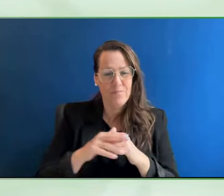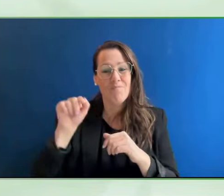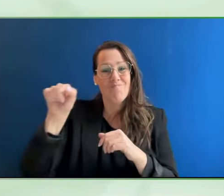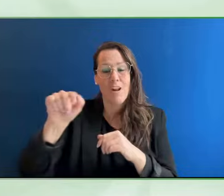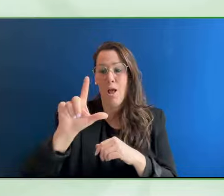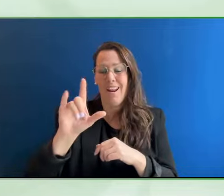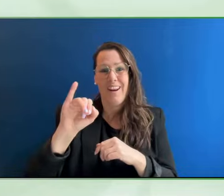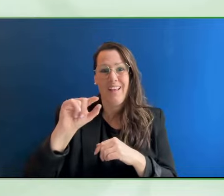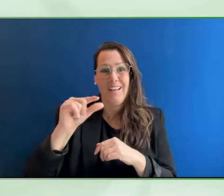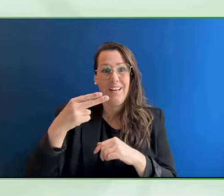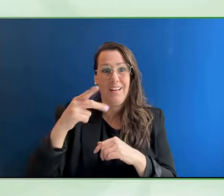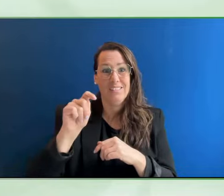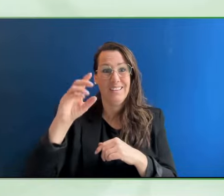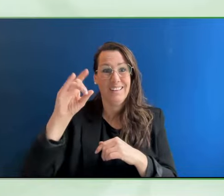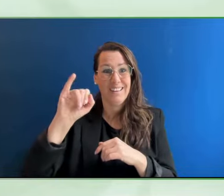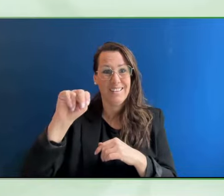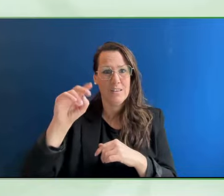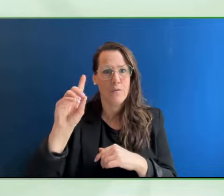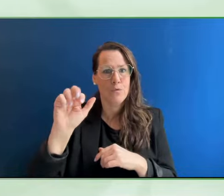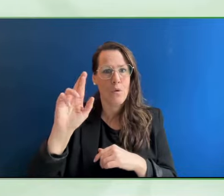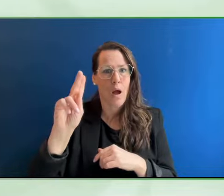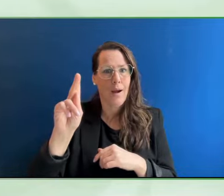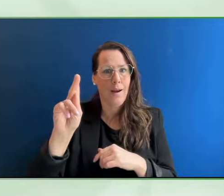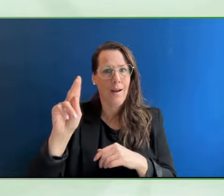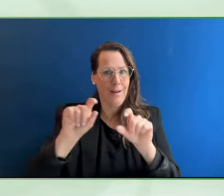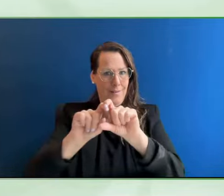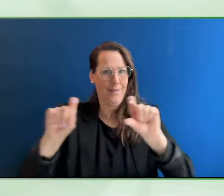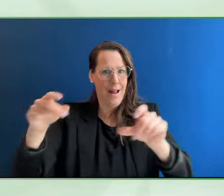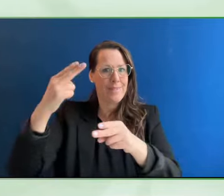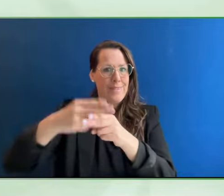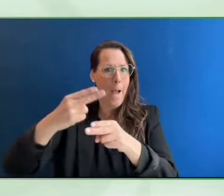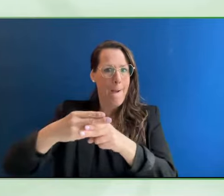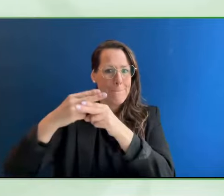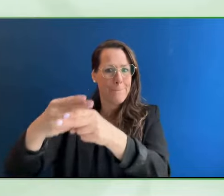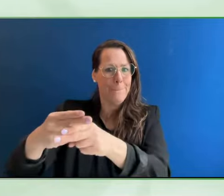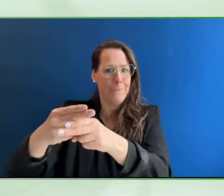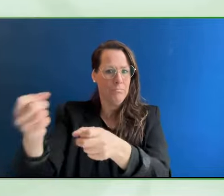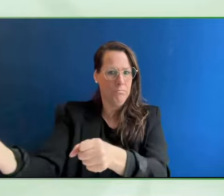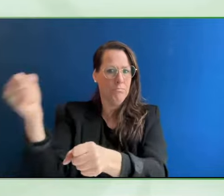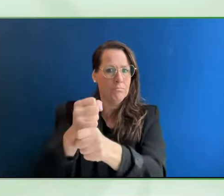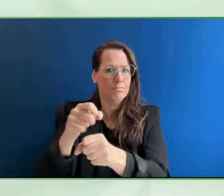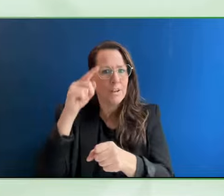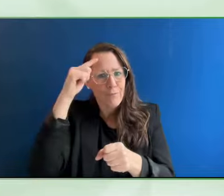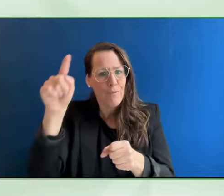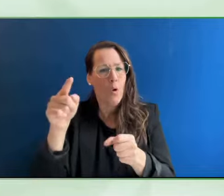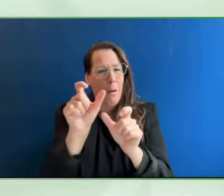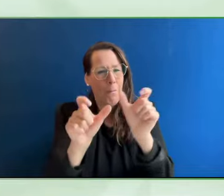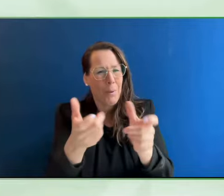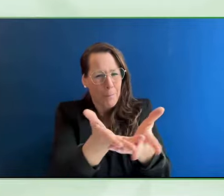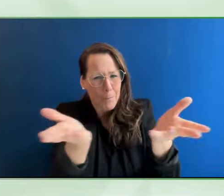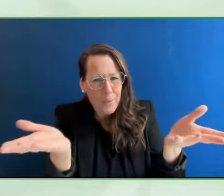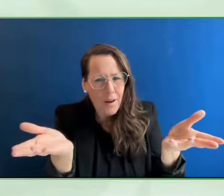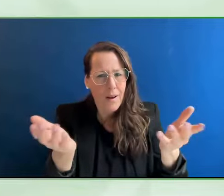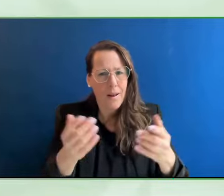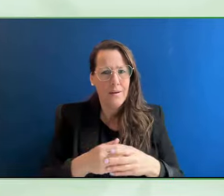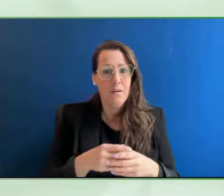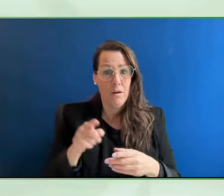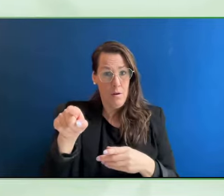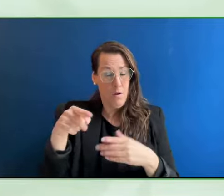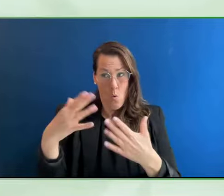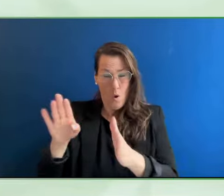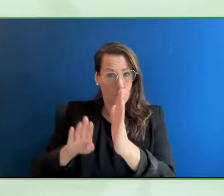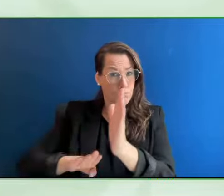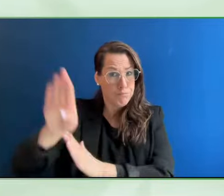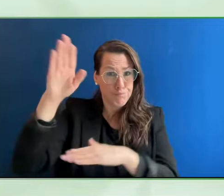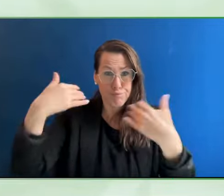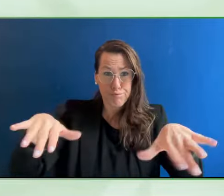time. It's not only more than the winter time. It's Tell us something about what's the matter during the year, LICHT ins Dunkel. Well,